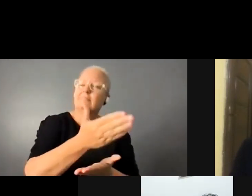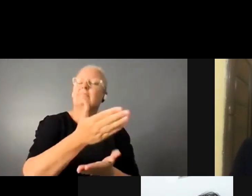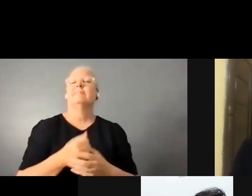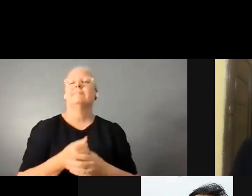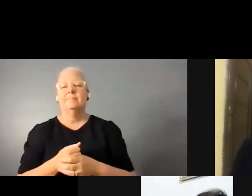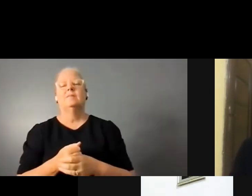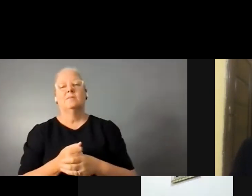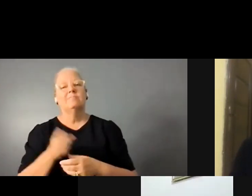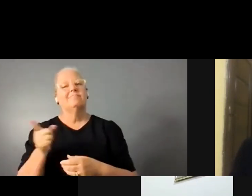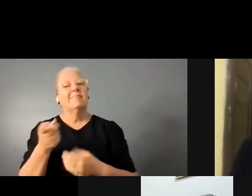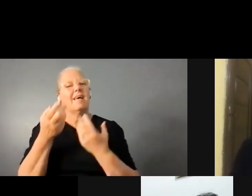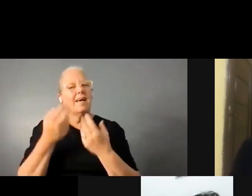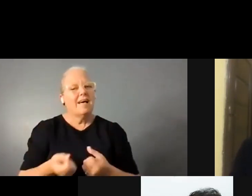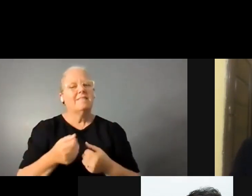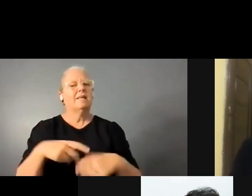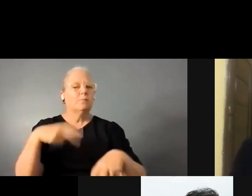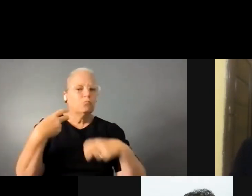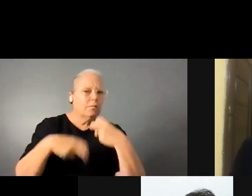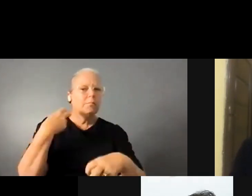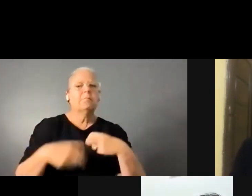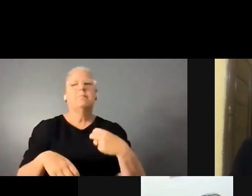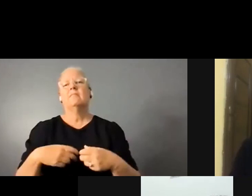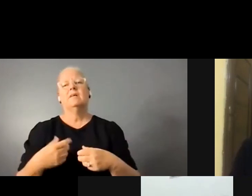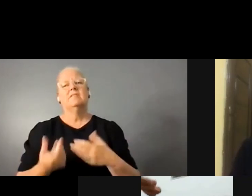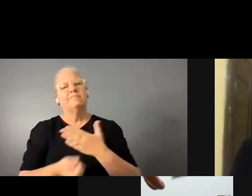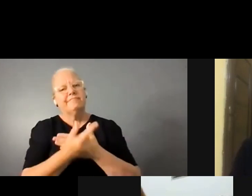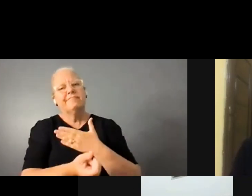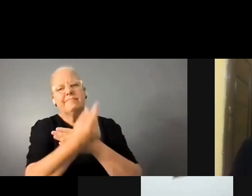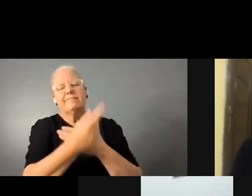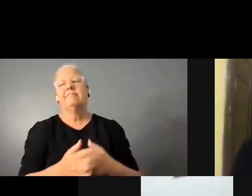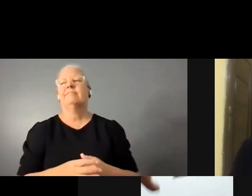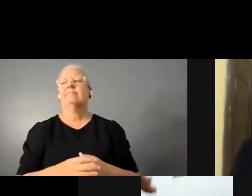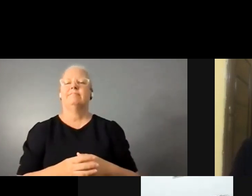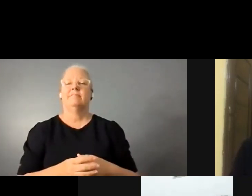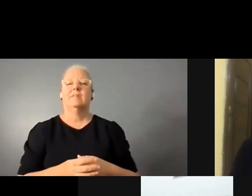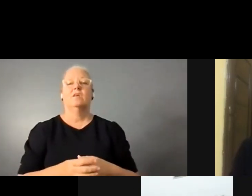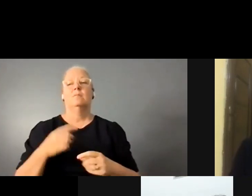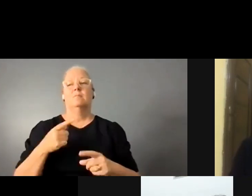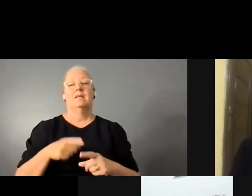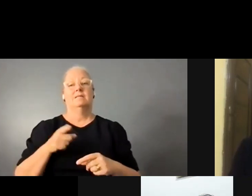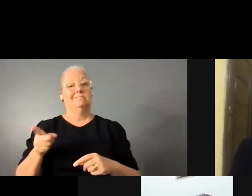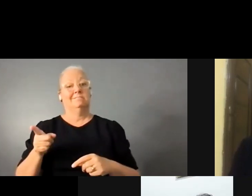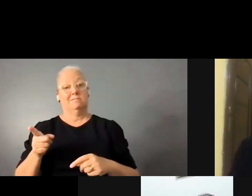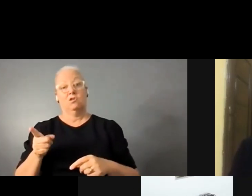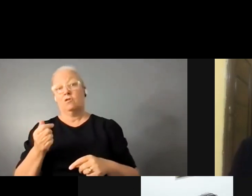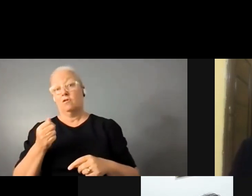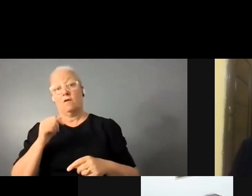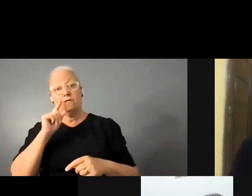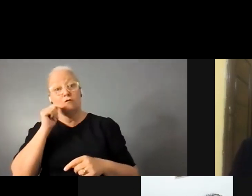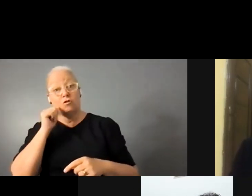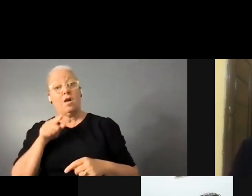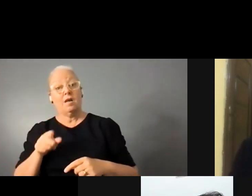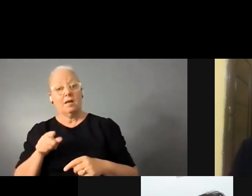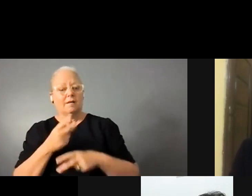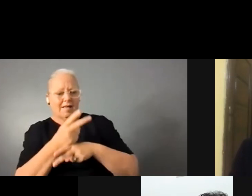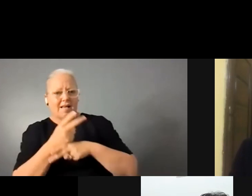great difficulty. You're also a father to a young child, which makes it even more difficult for